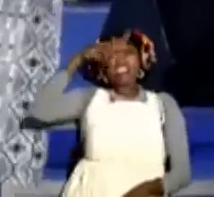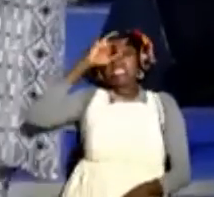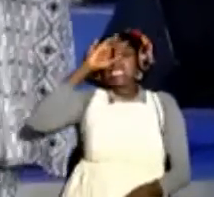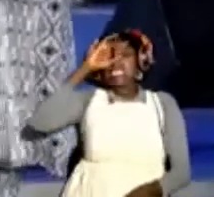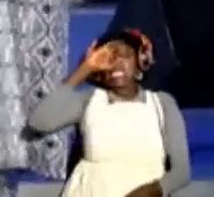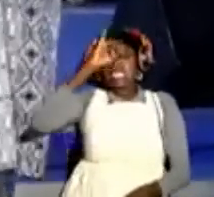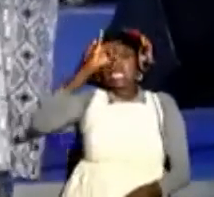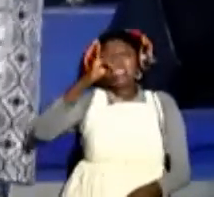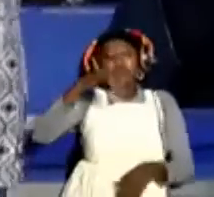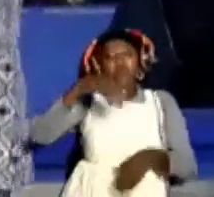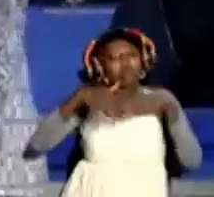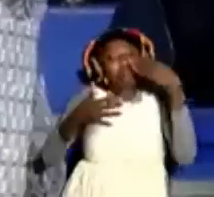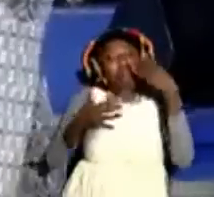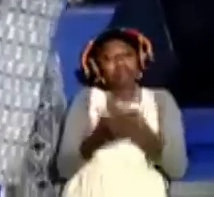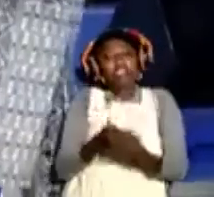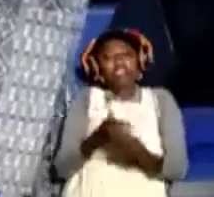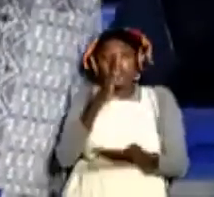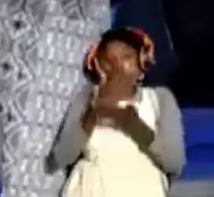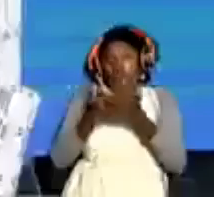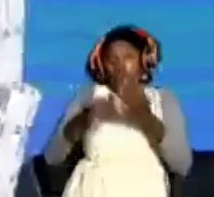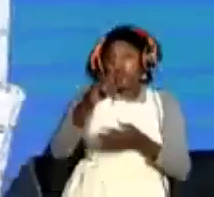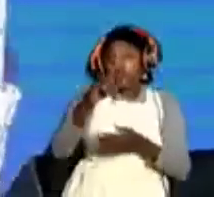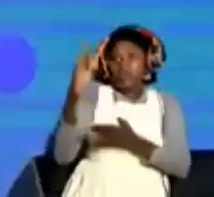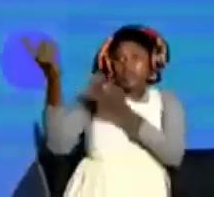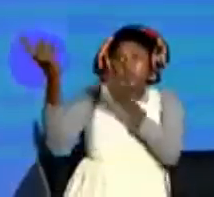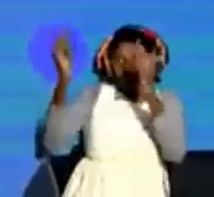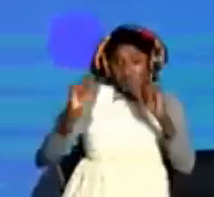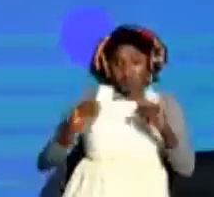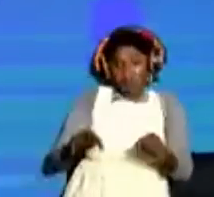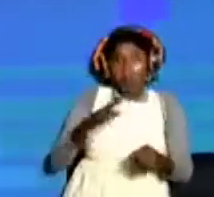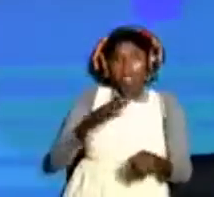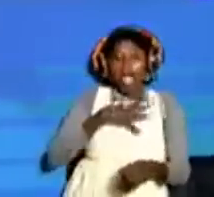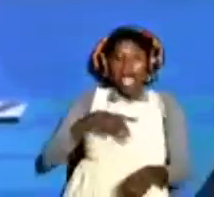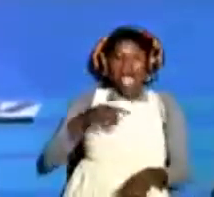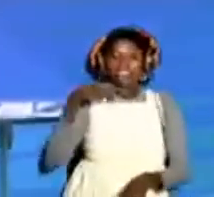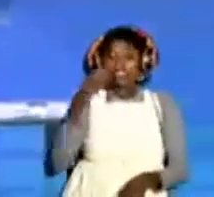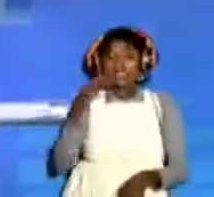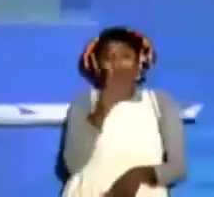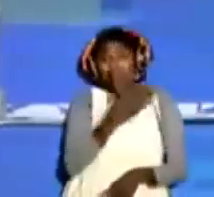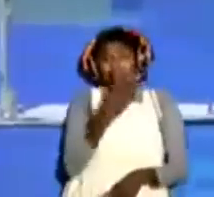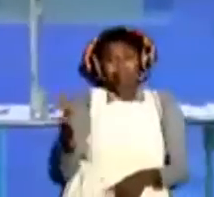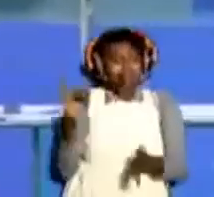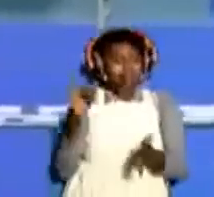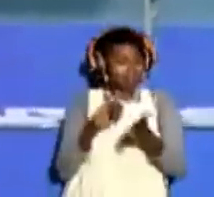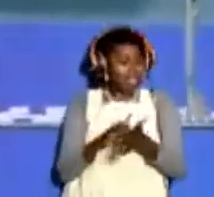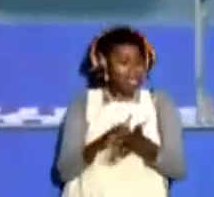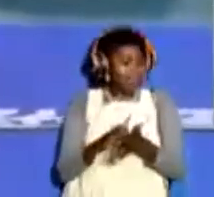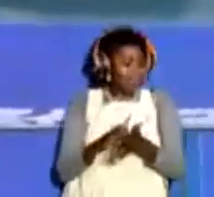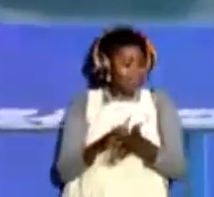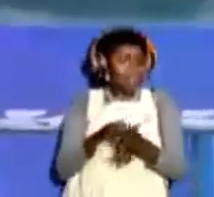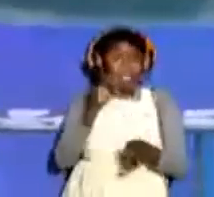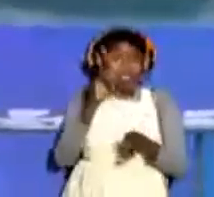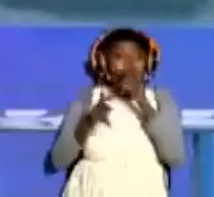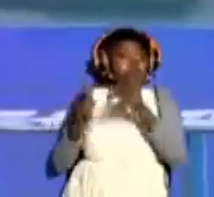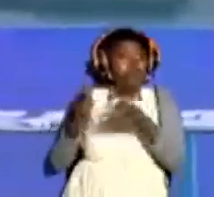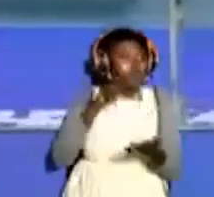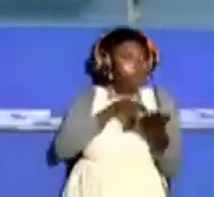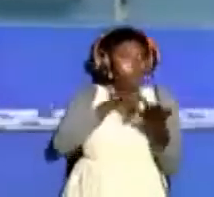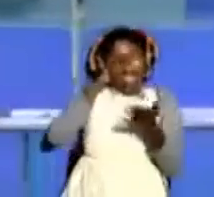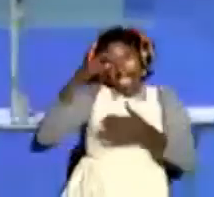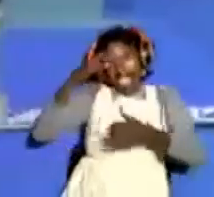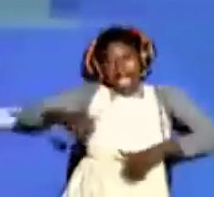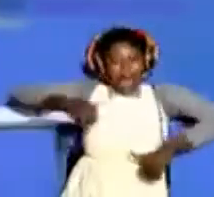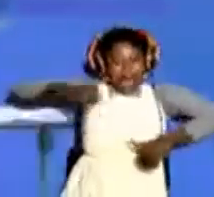intellectualism. Somebody will just come and be saying things that just make everybody to jump. You